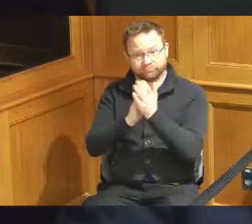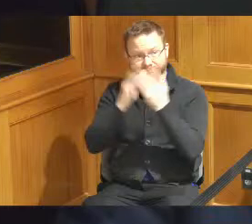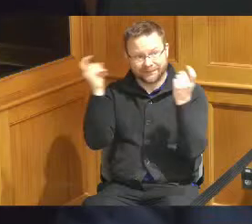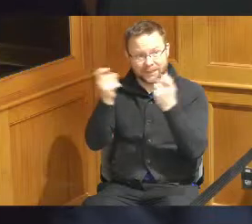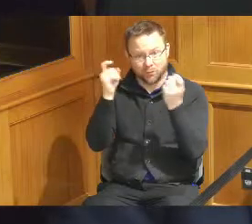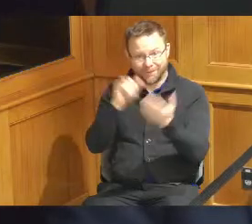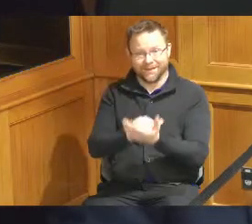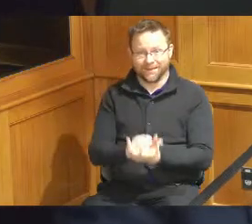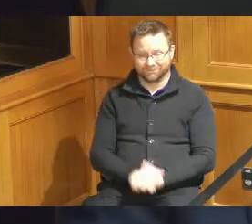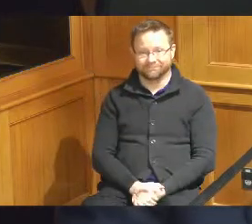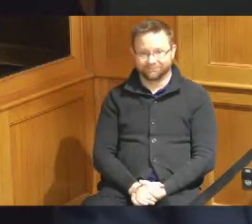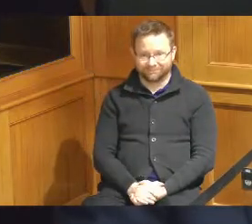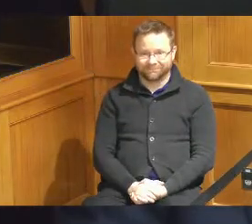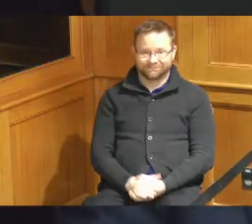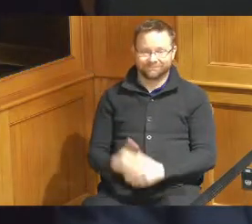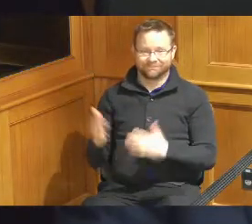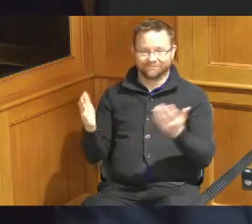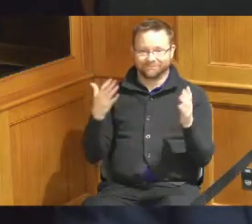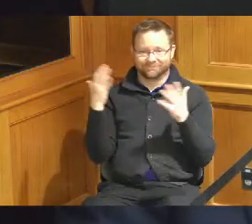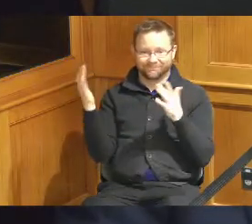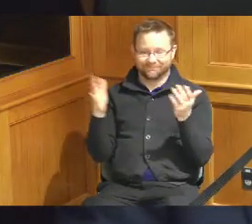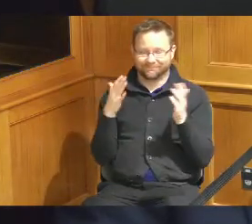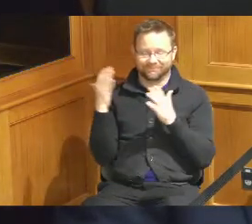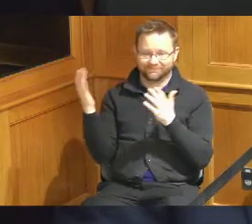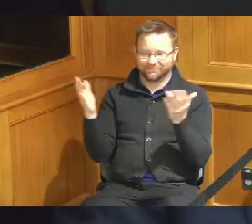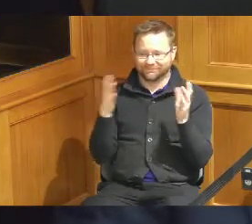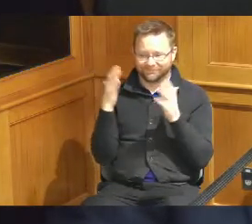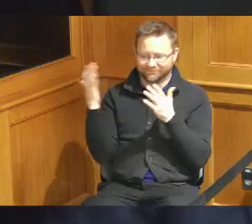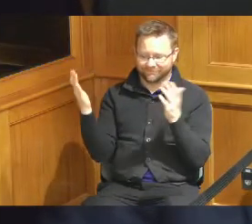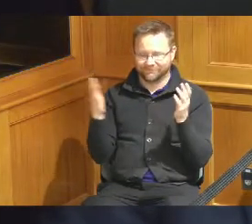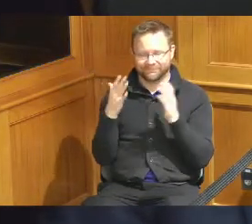So thank you.